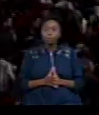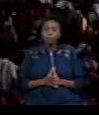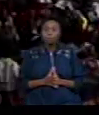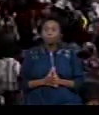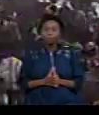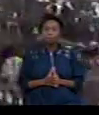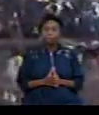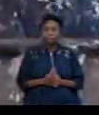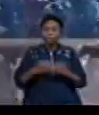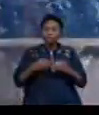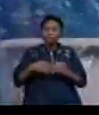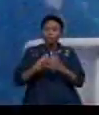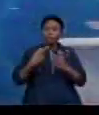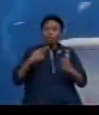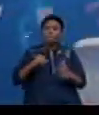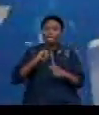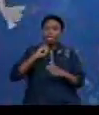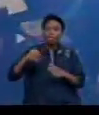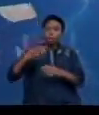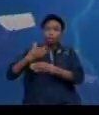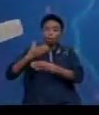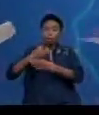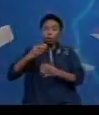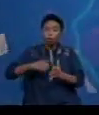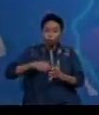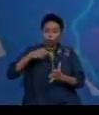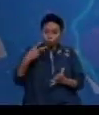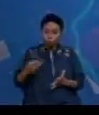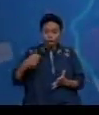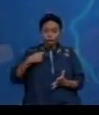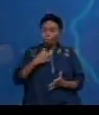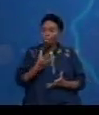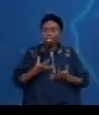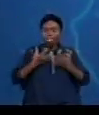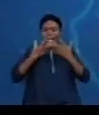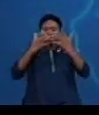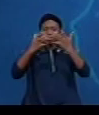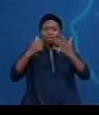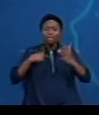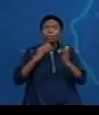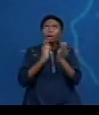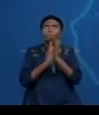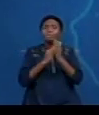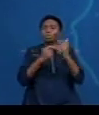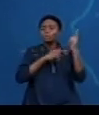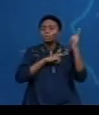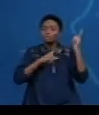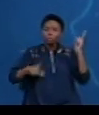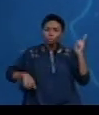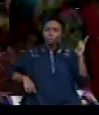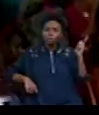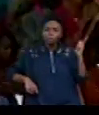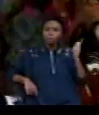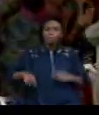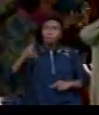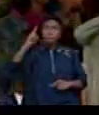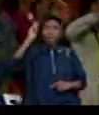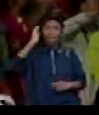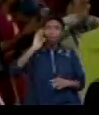Even before the Jericho walls fall, we're shouting, we're praising the Lord. He